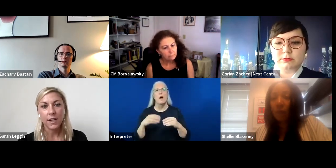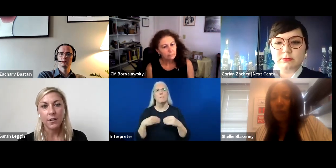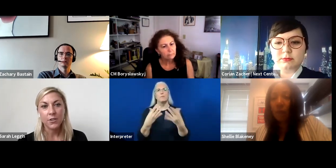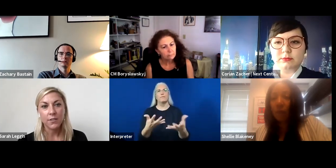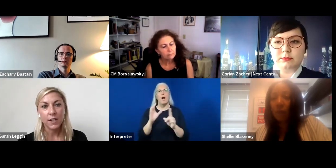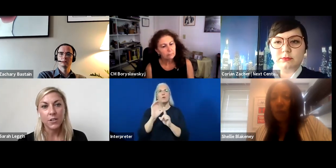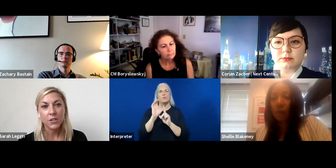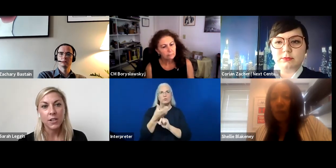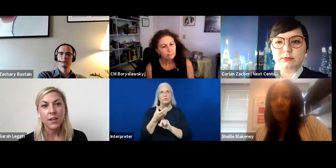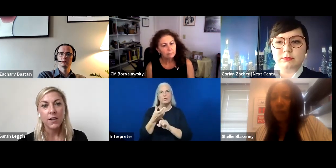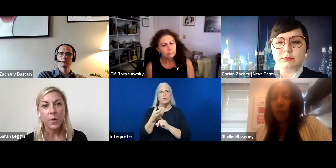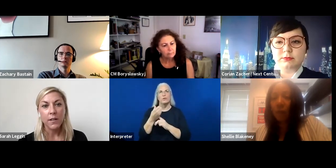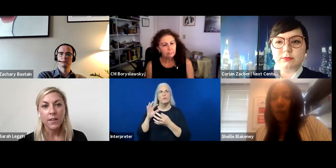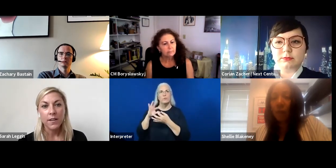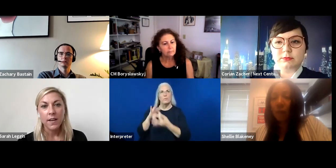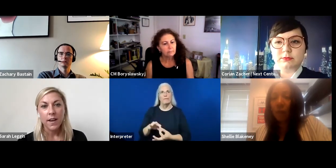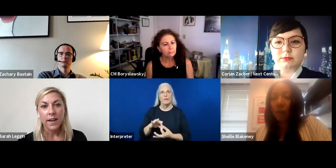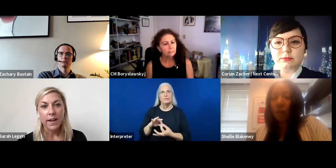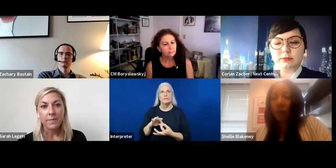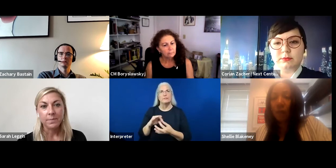non-English language coverage as well.